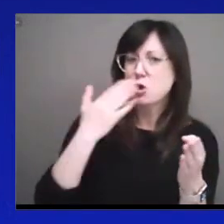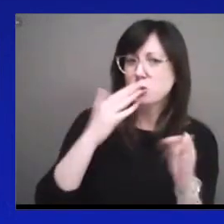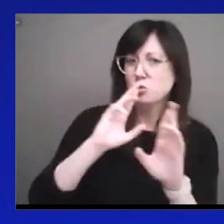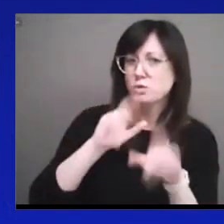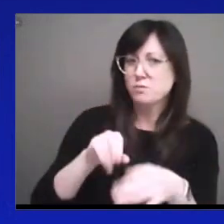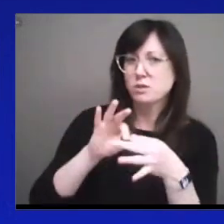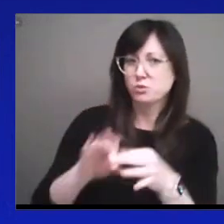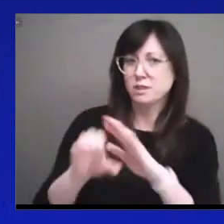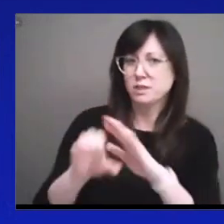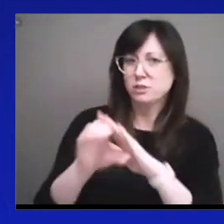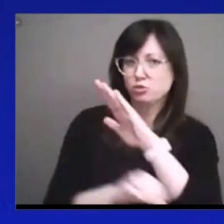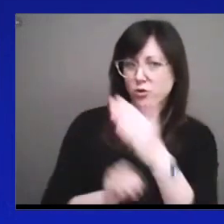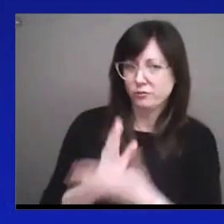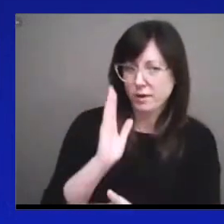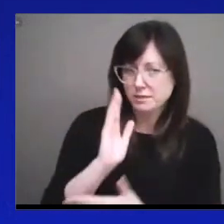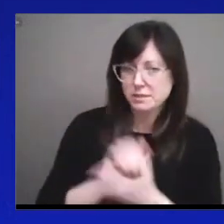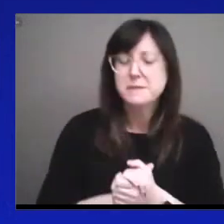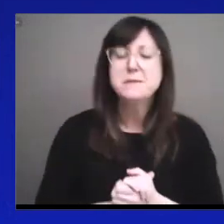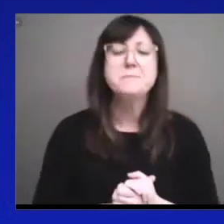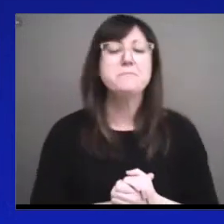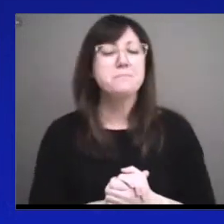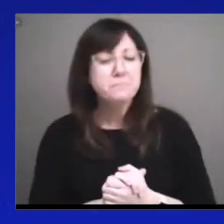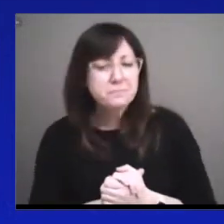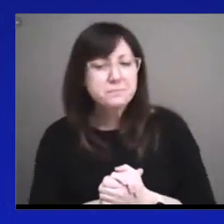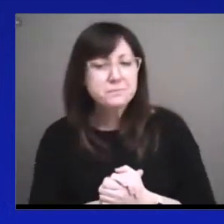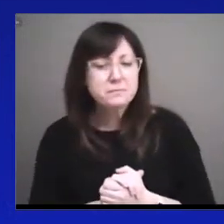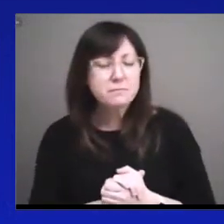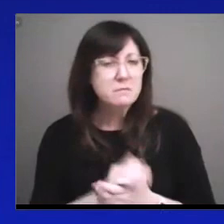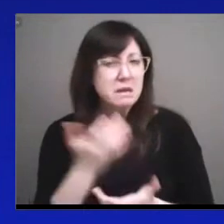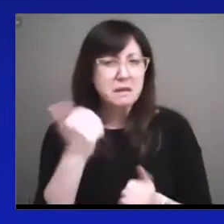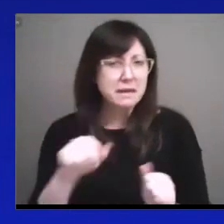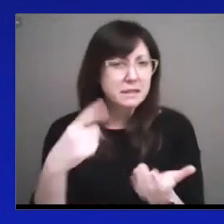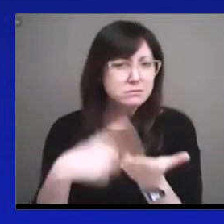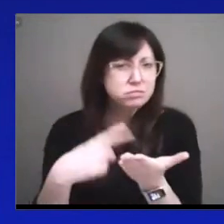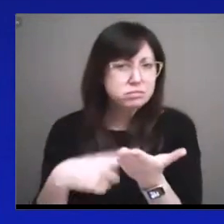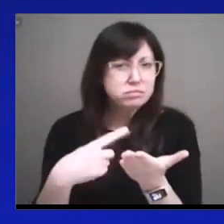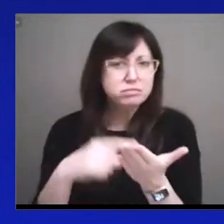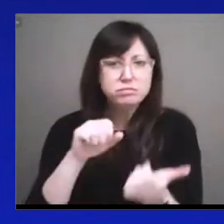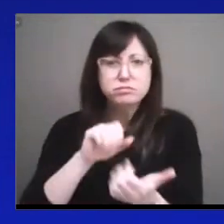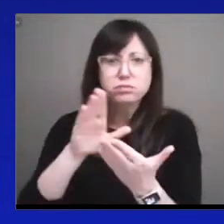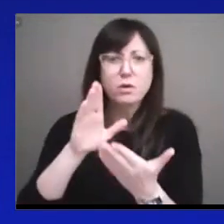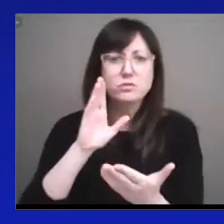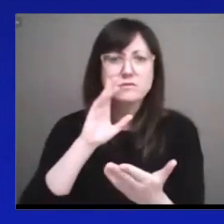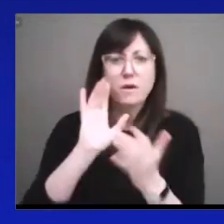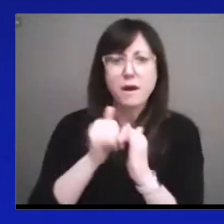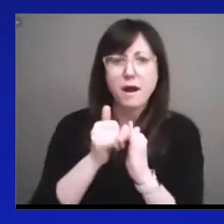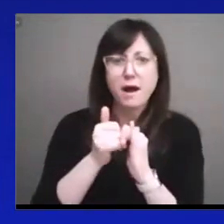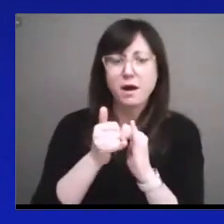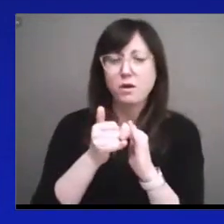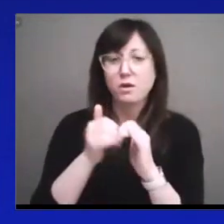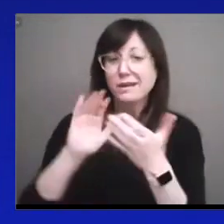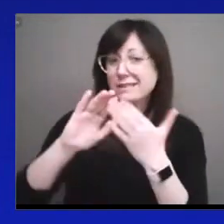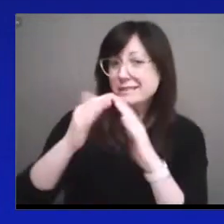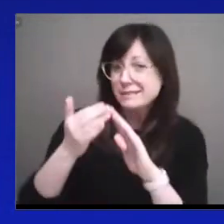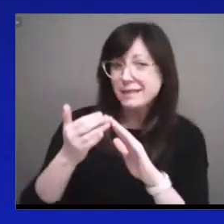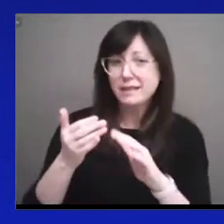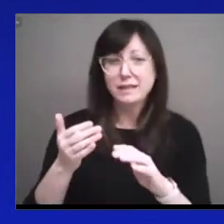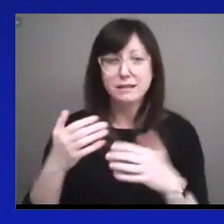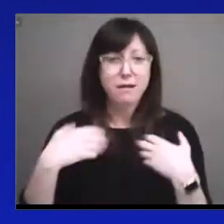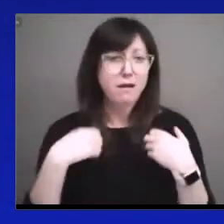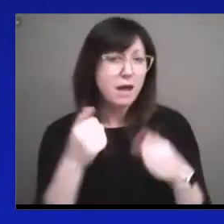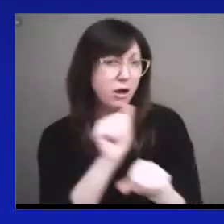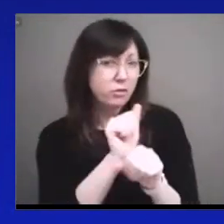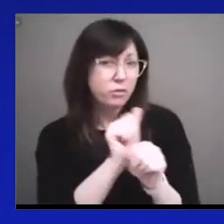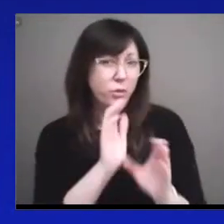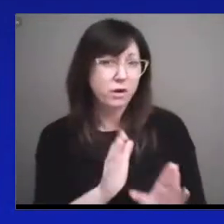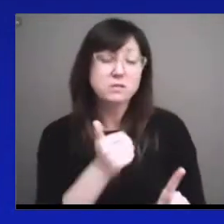on. Is there a discussion or a mechanism, however, about city or municipal or health workers who are